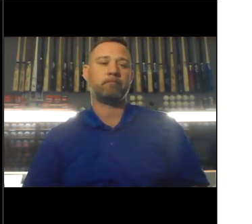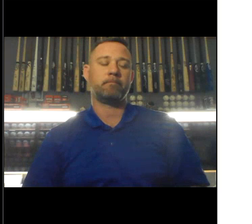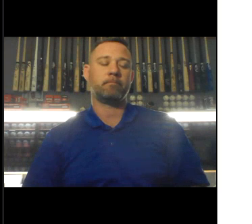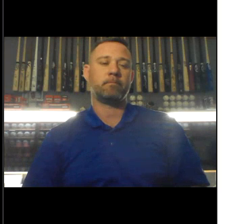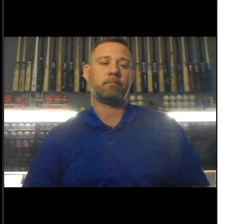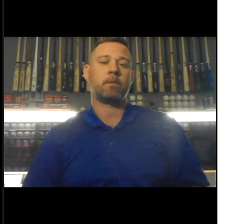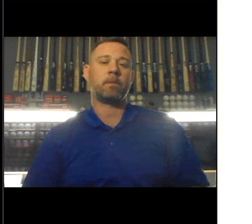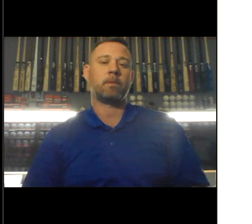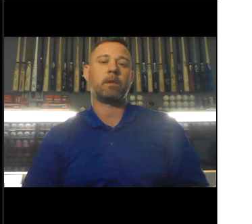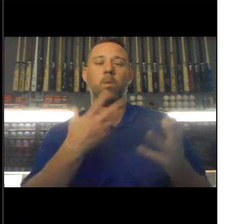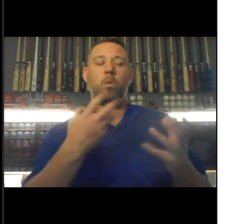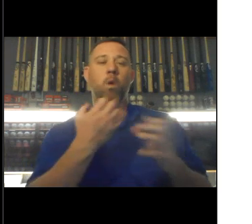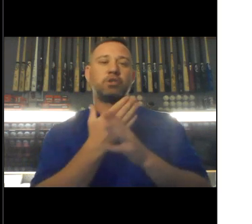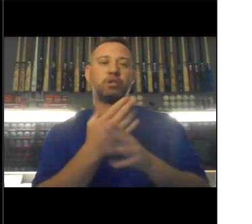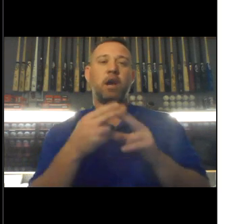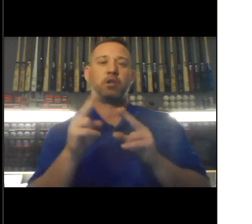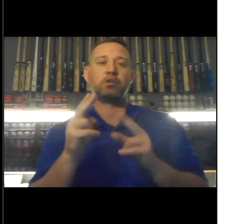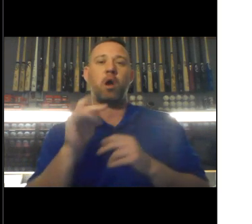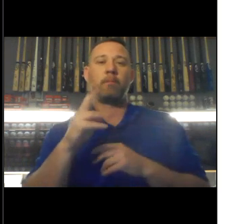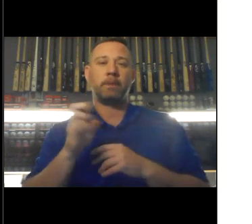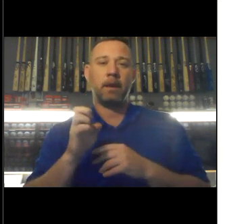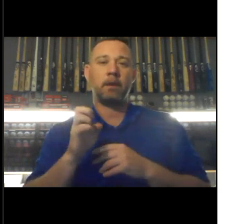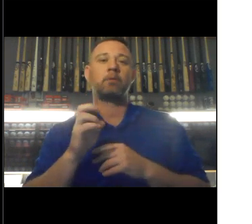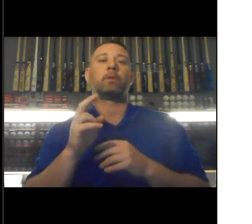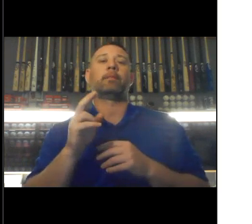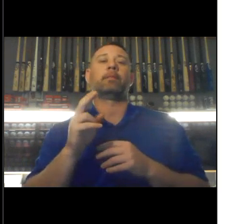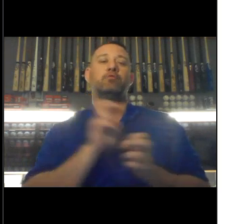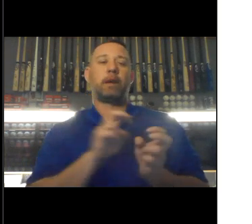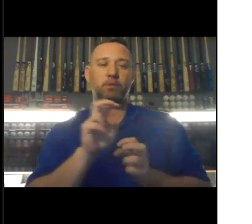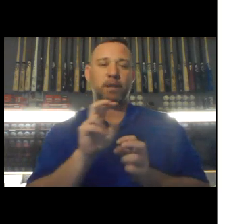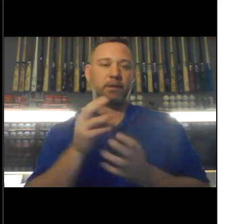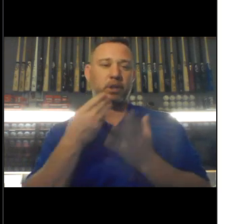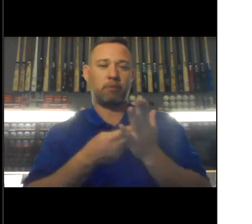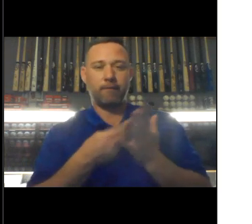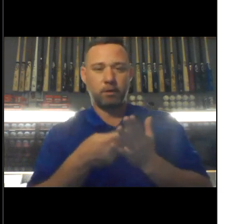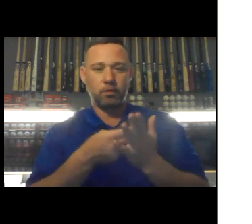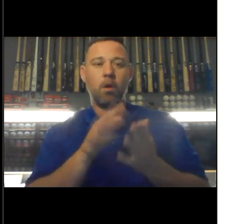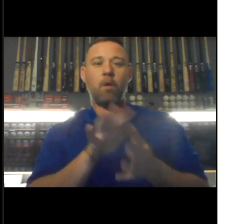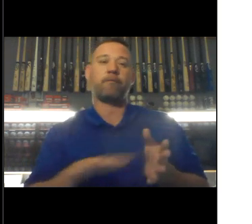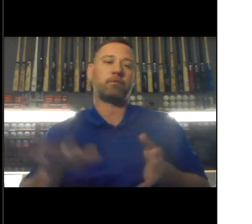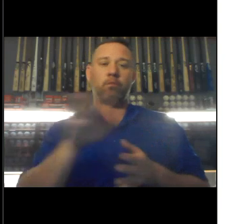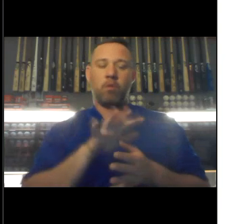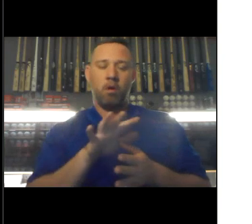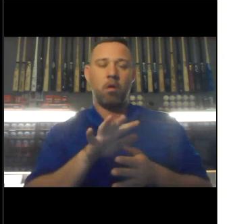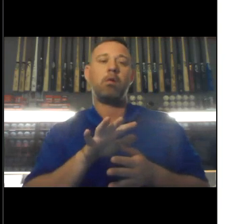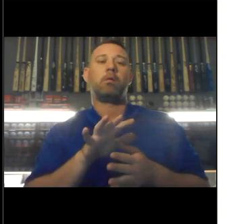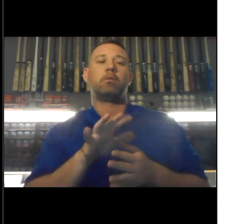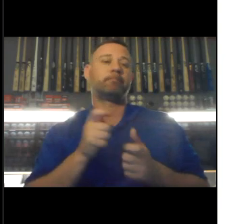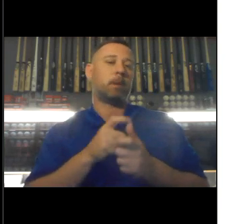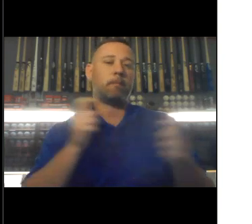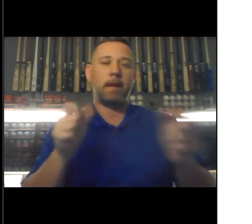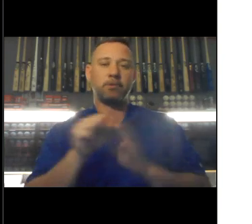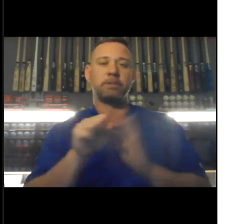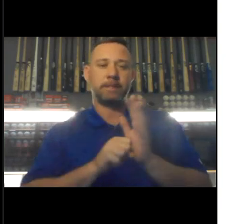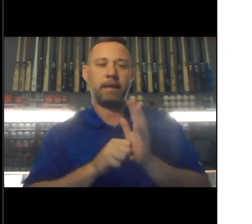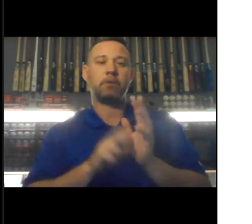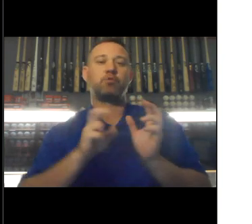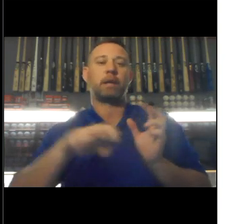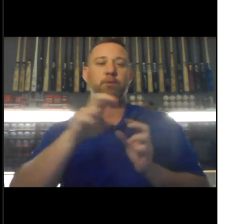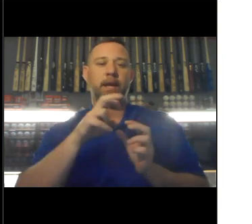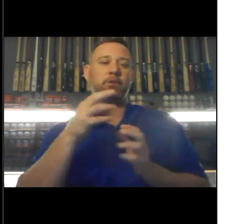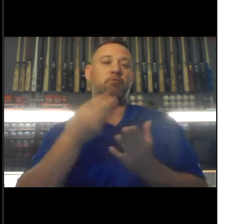Next, we wanted to share a brief update regarding transportation revenue. Overall, across all major state transportation revenue